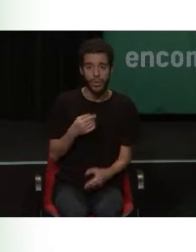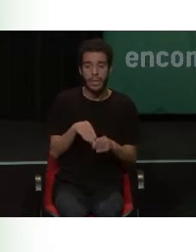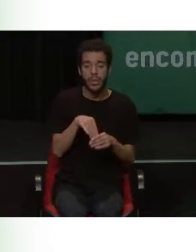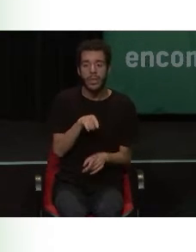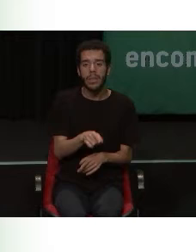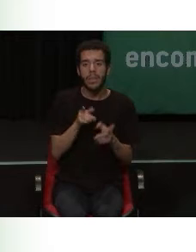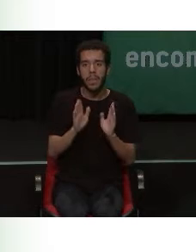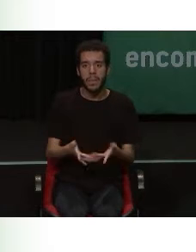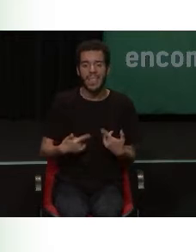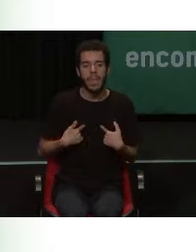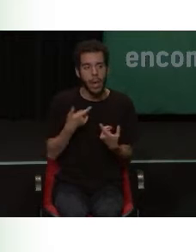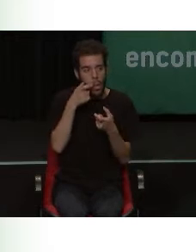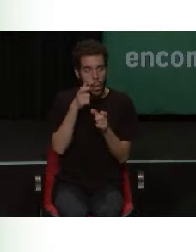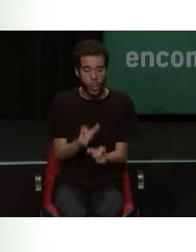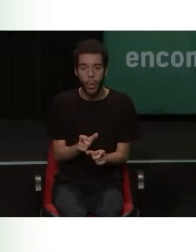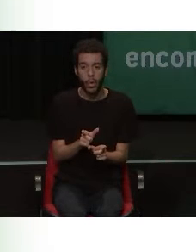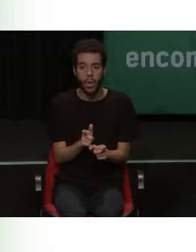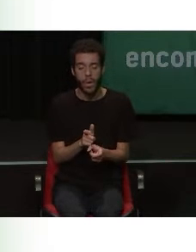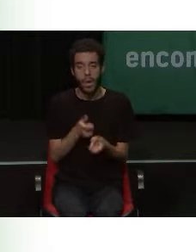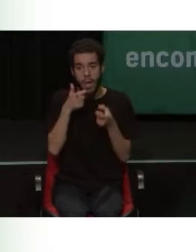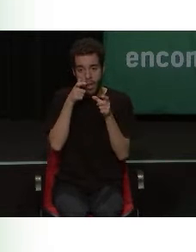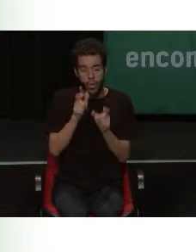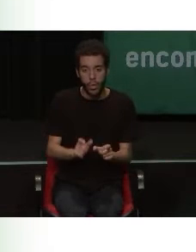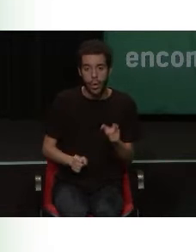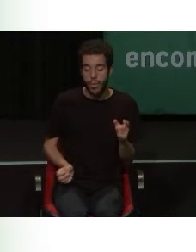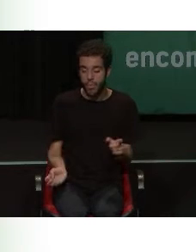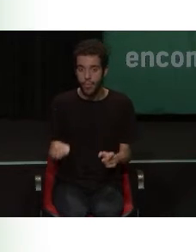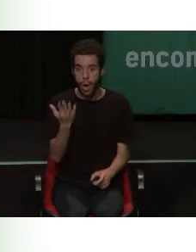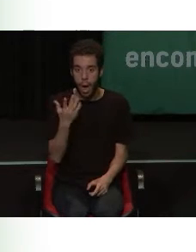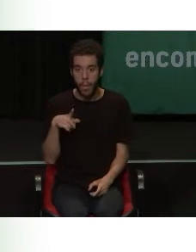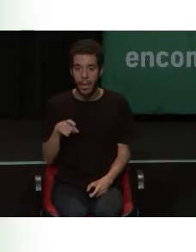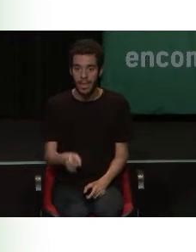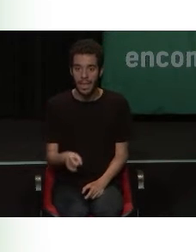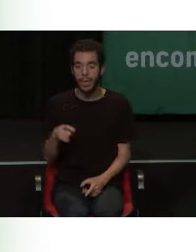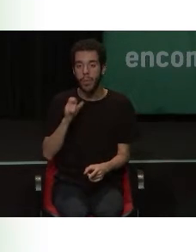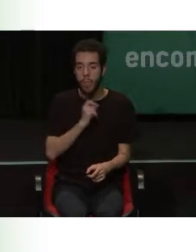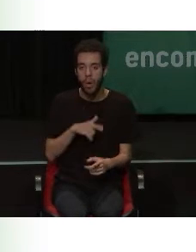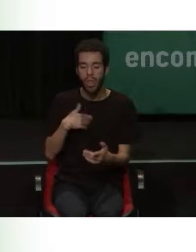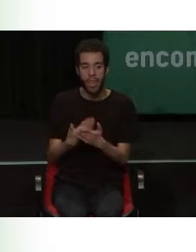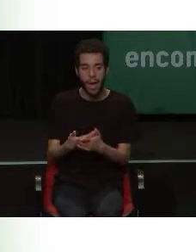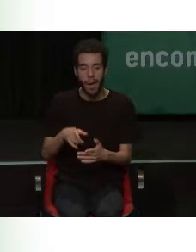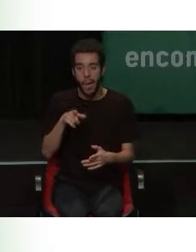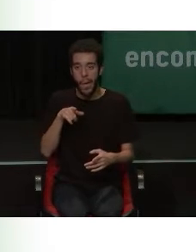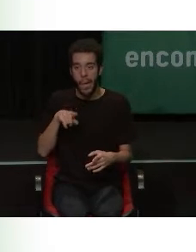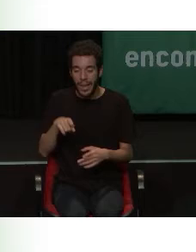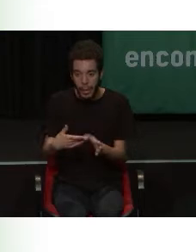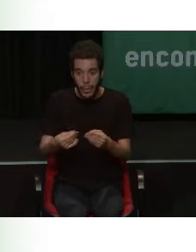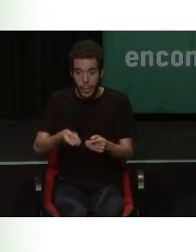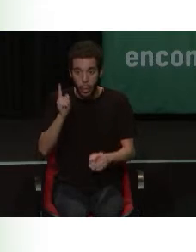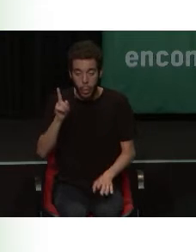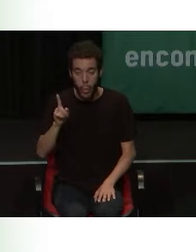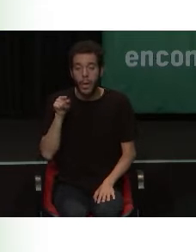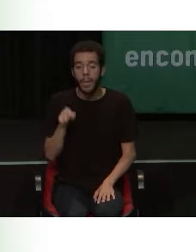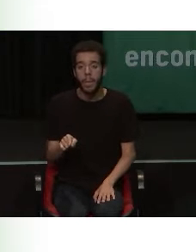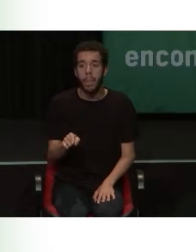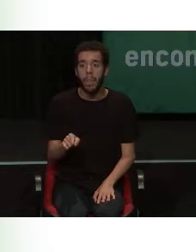This context involves to carry out the monitoring of resistant